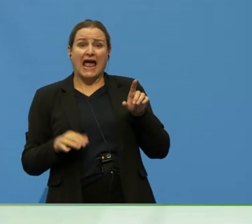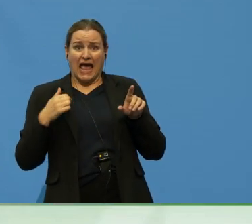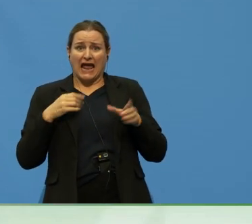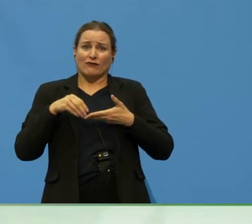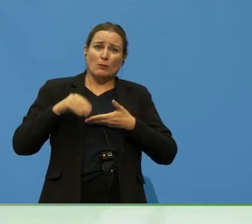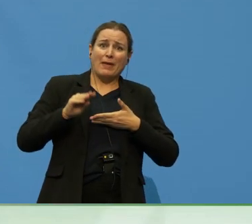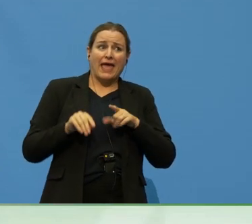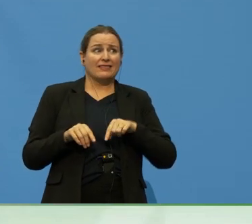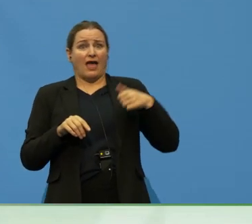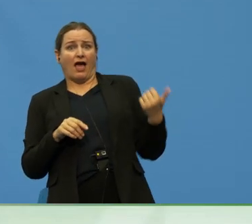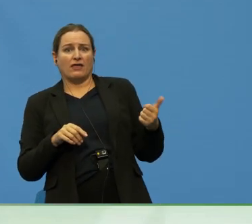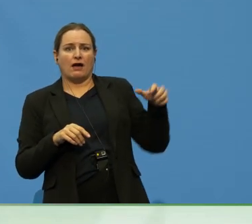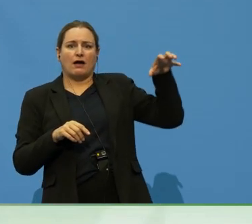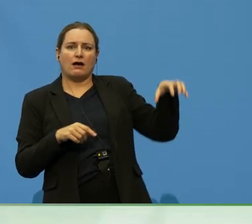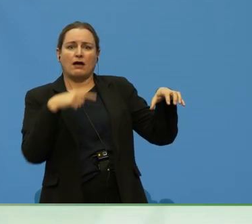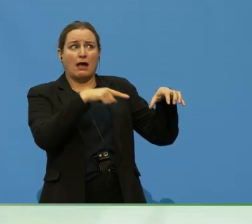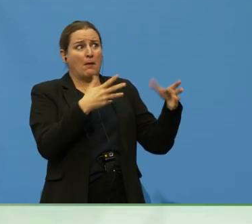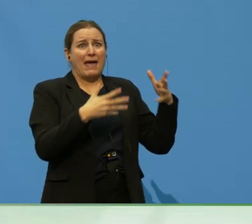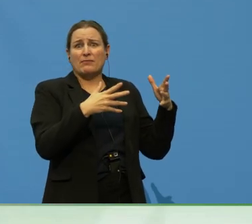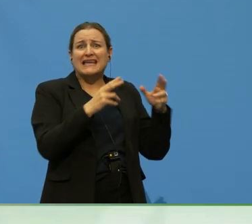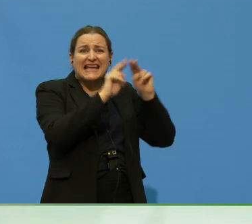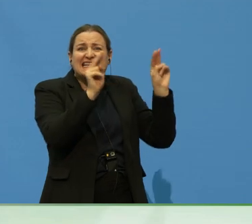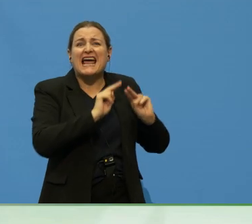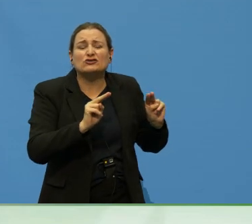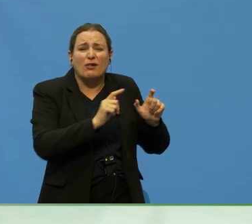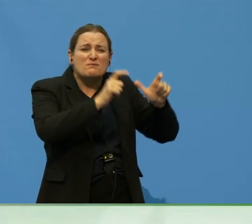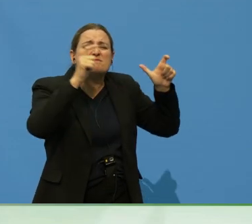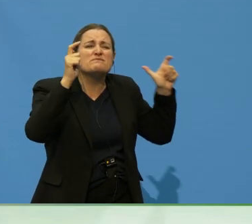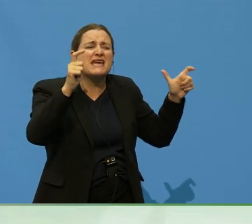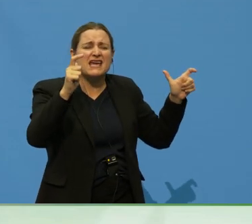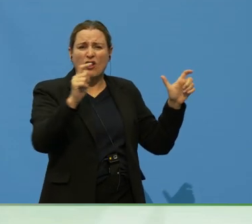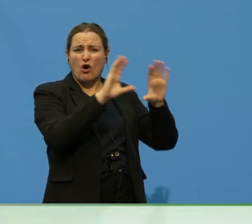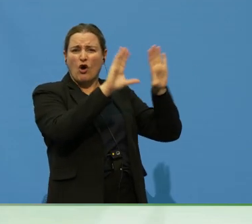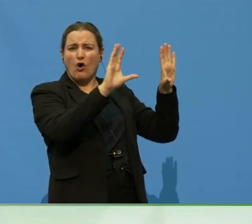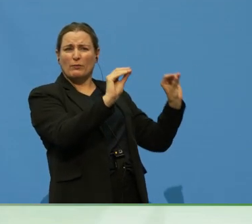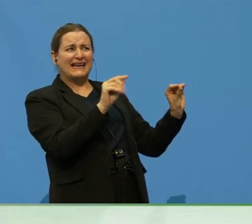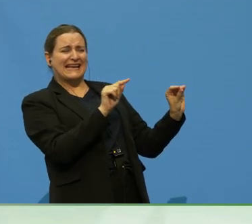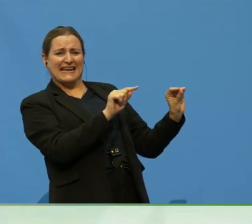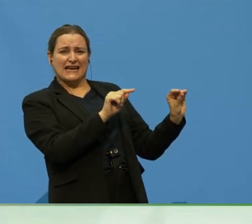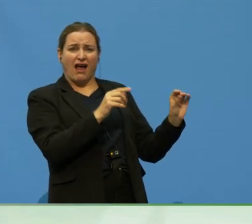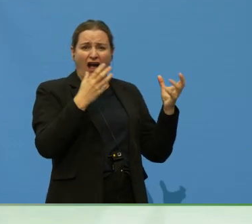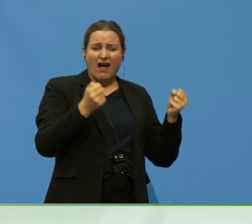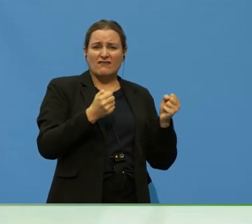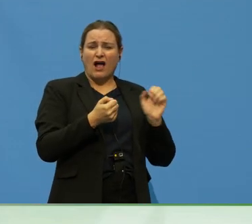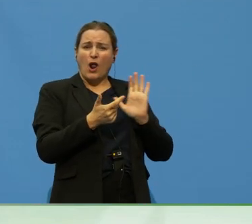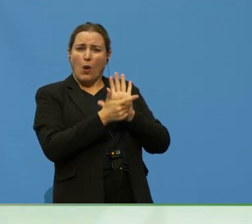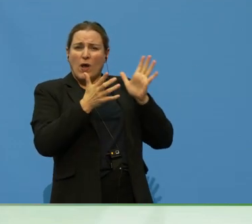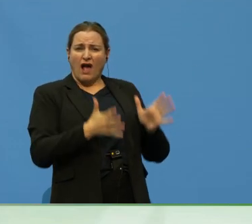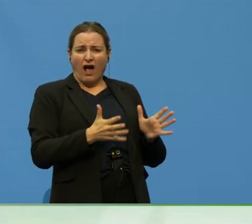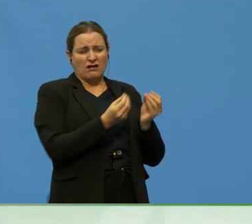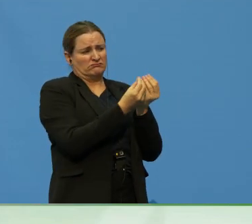be a huge international conglomerate with very expensive lawyers who are going